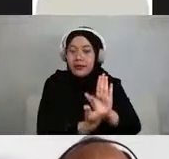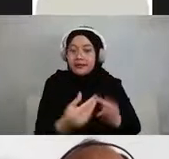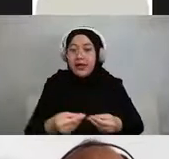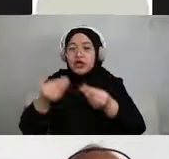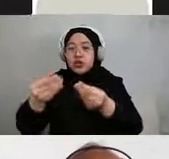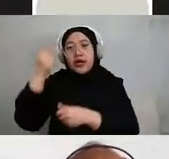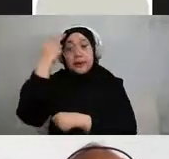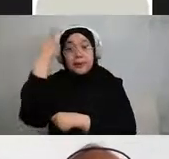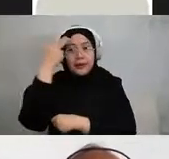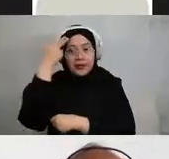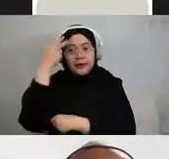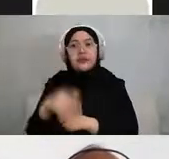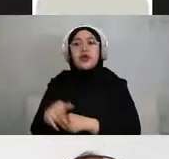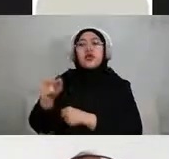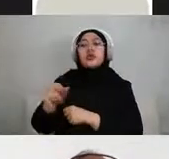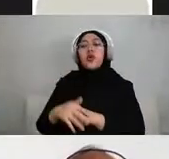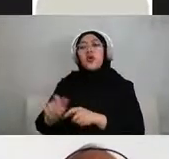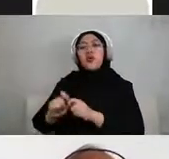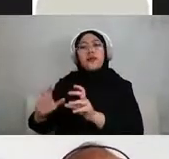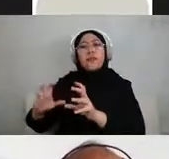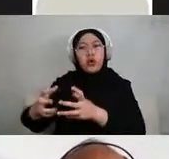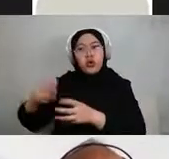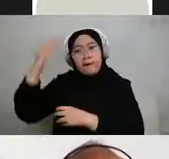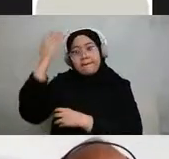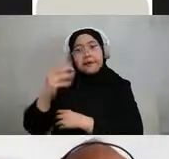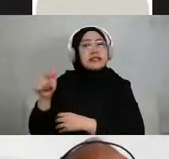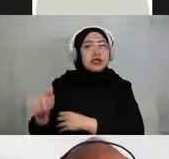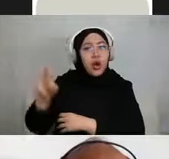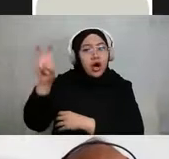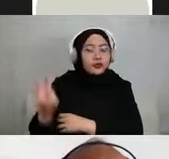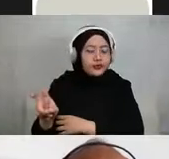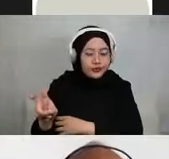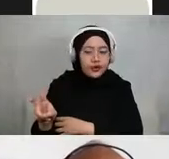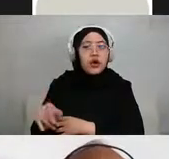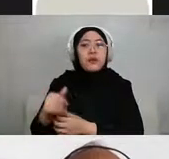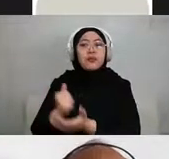we produce a product, it should be operative in the market, and